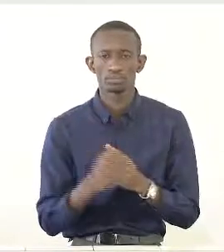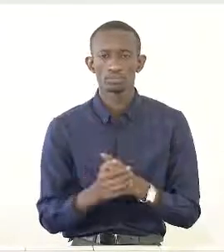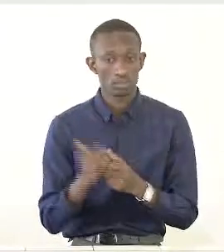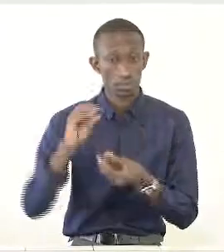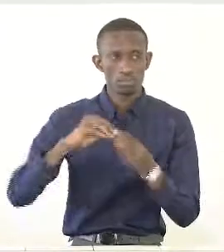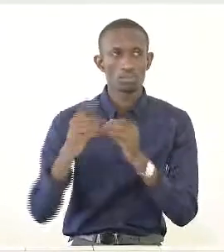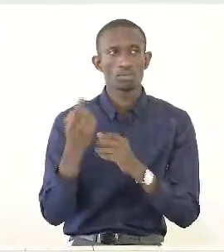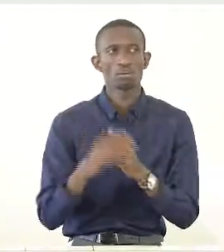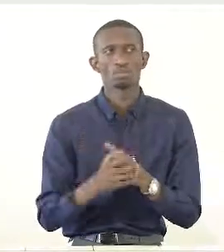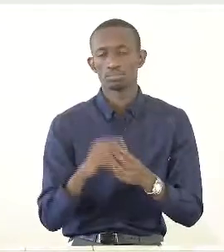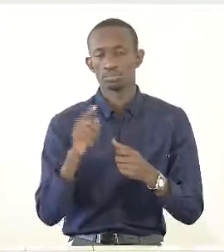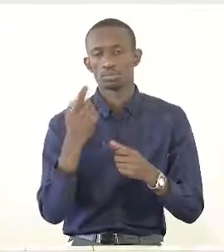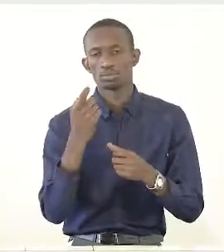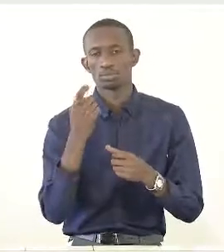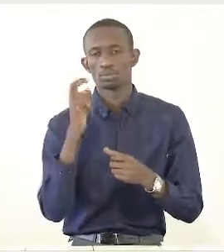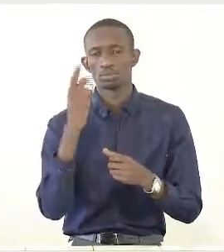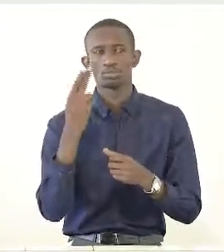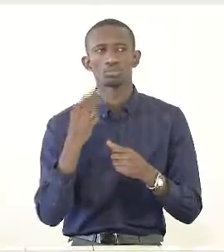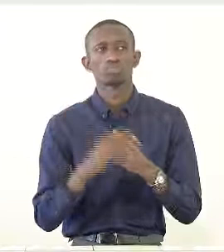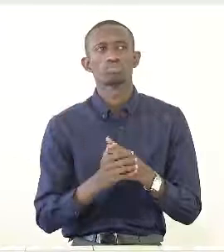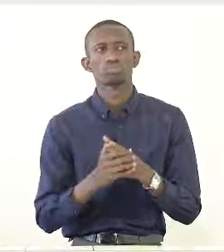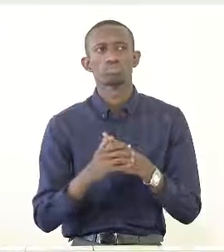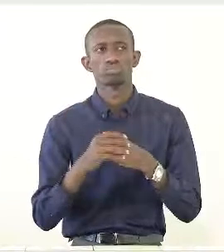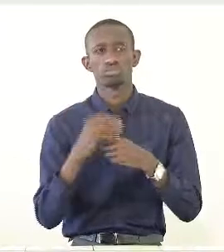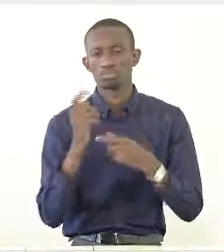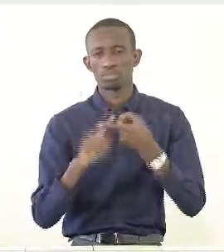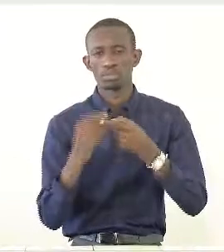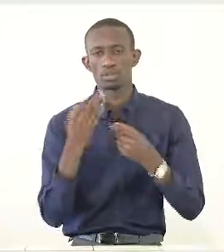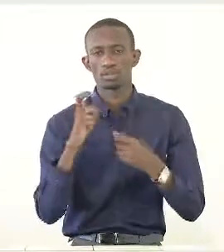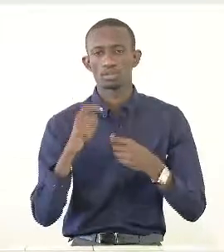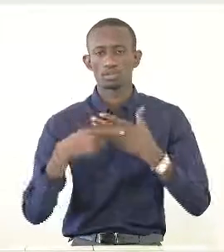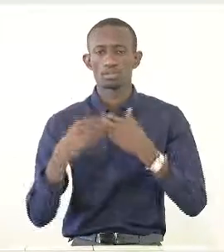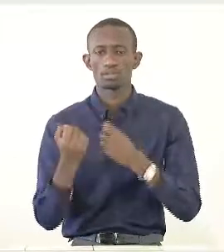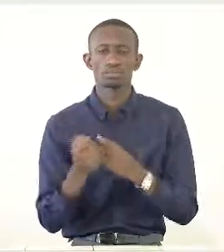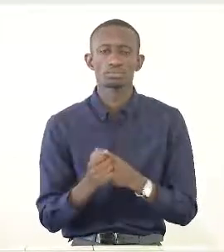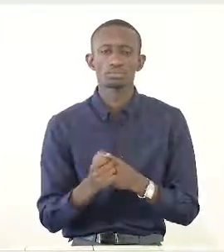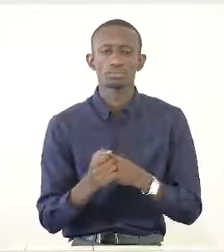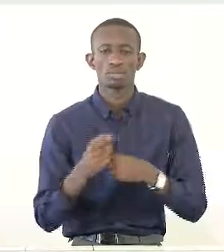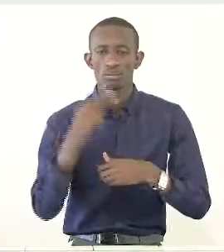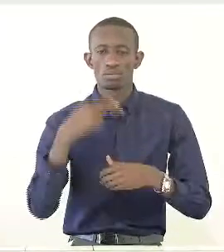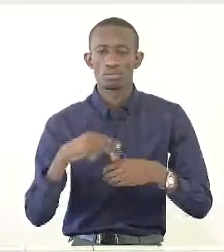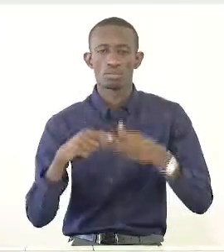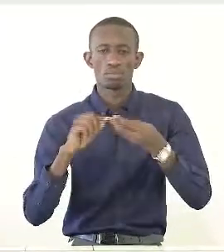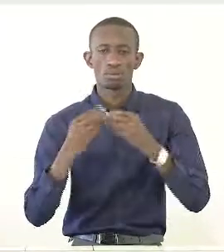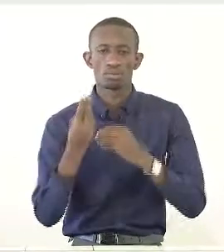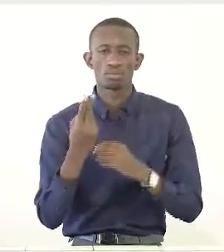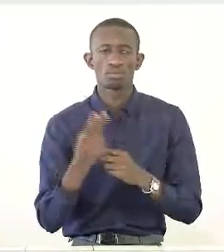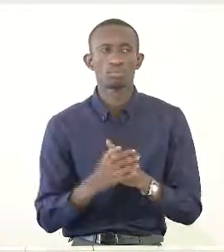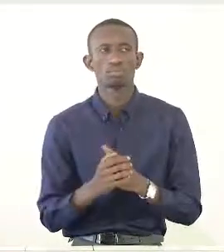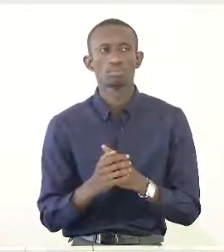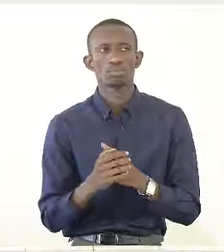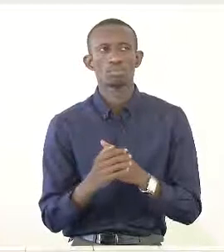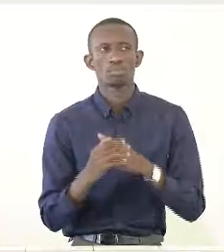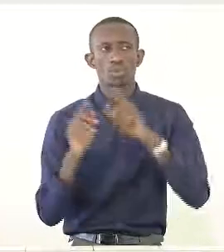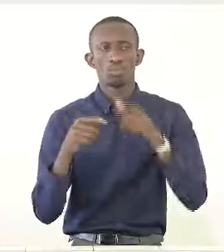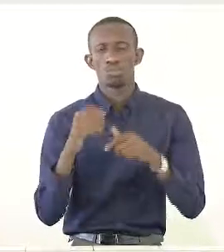1. Number 2, integral of e power 2x over 1 plus e power